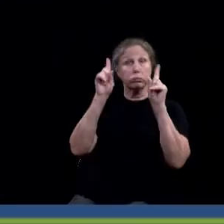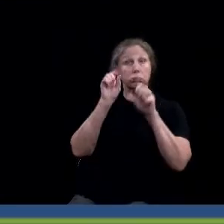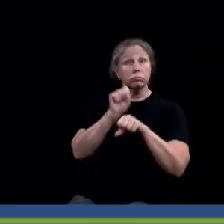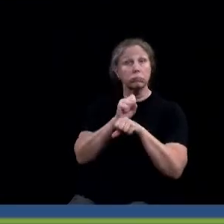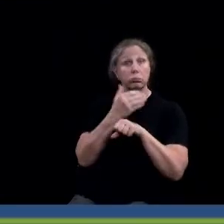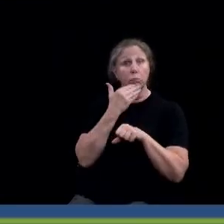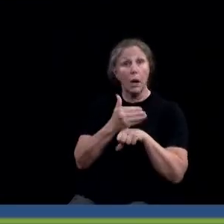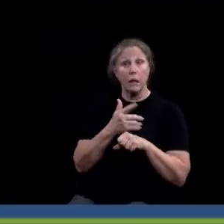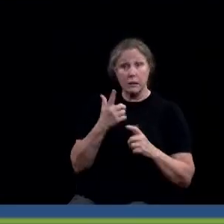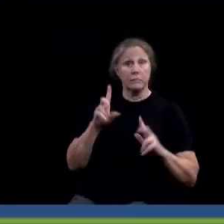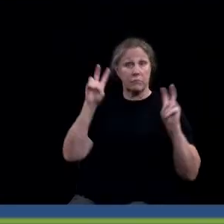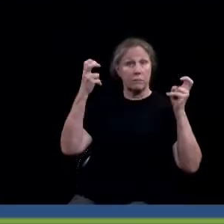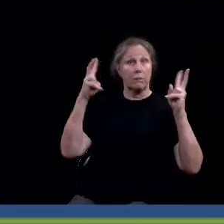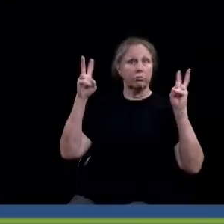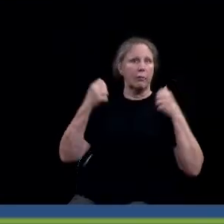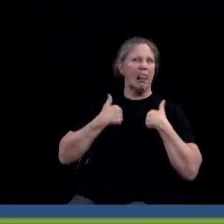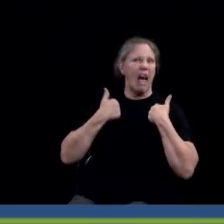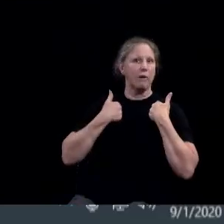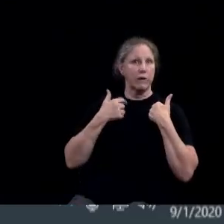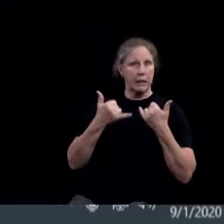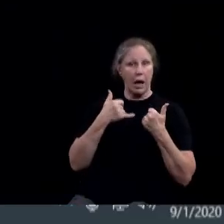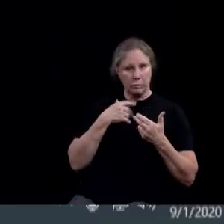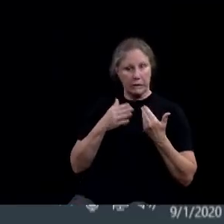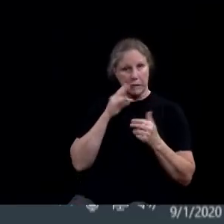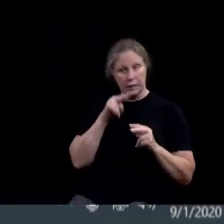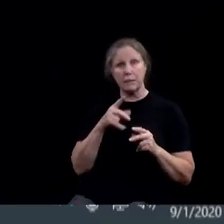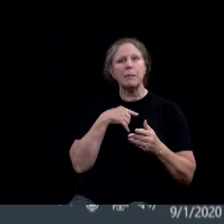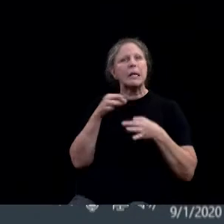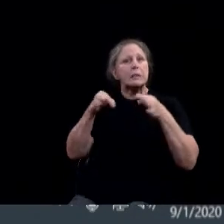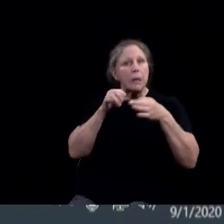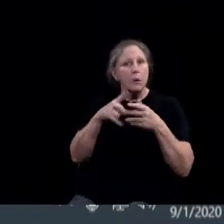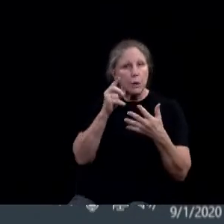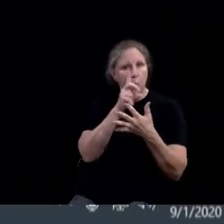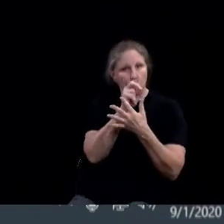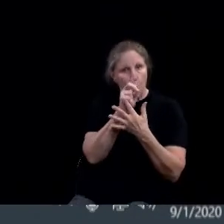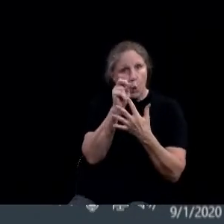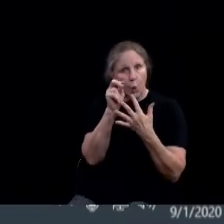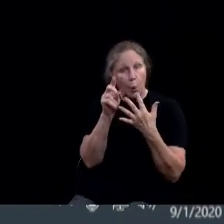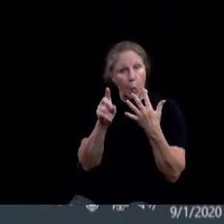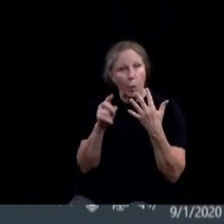it and see if we can give you kind of a sample of how it works.